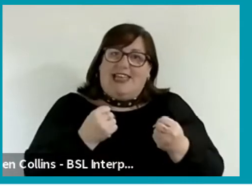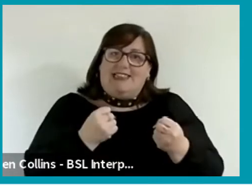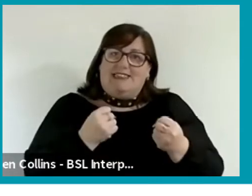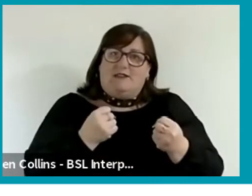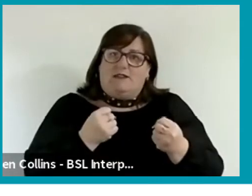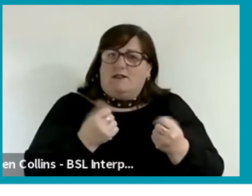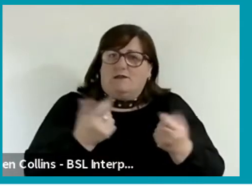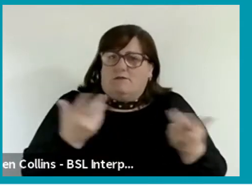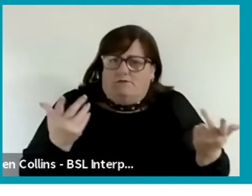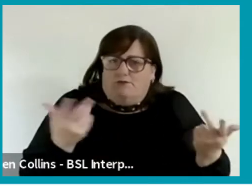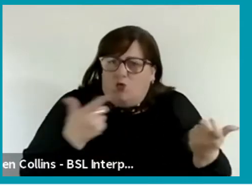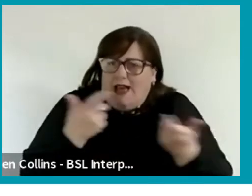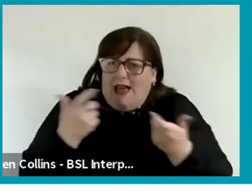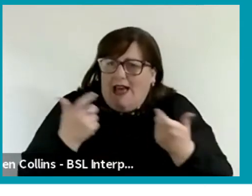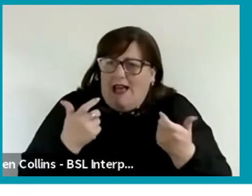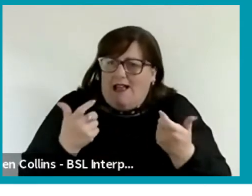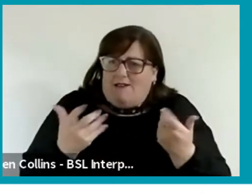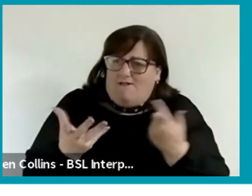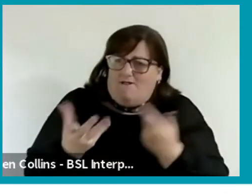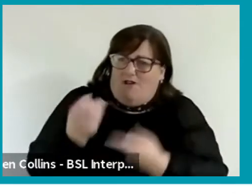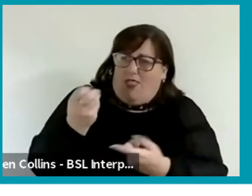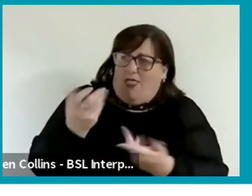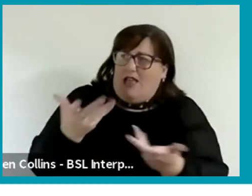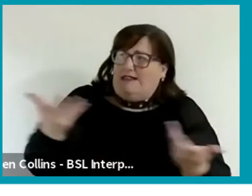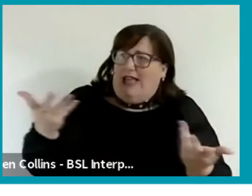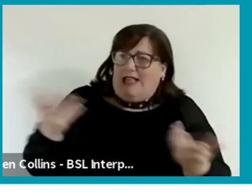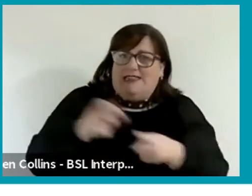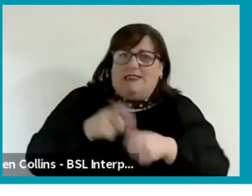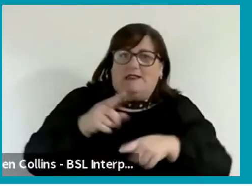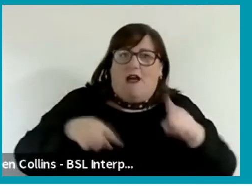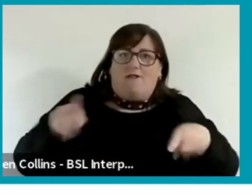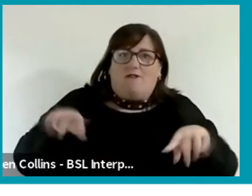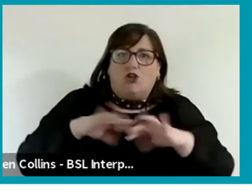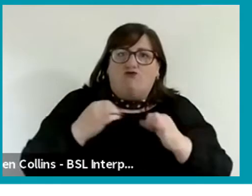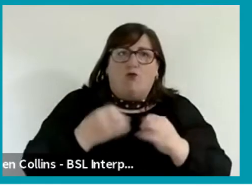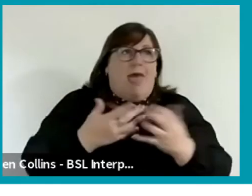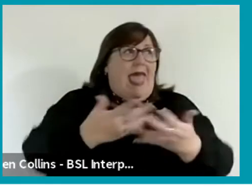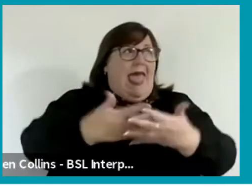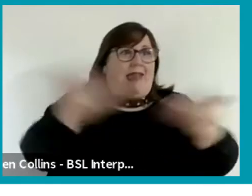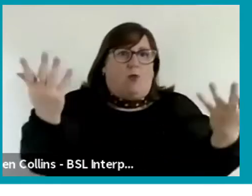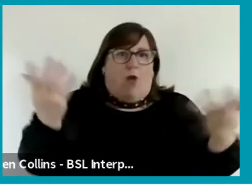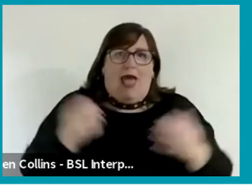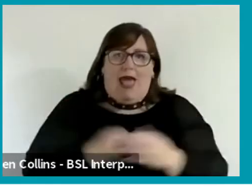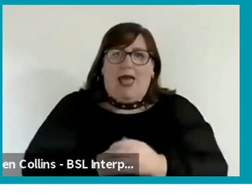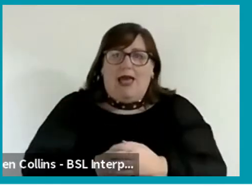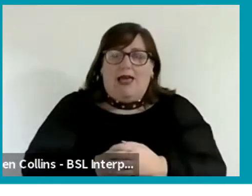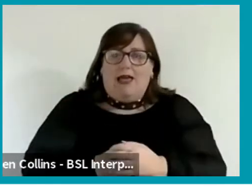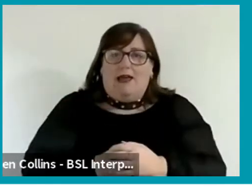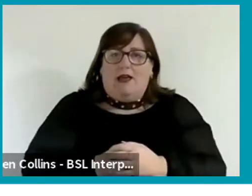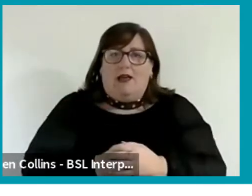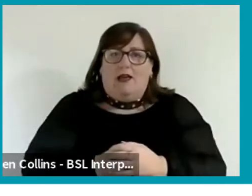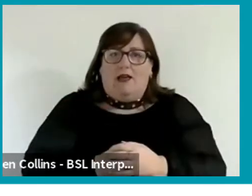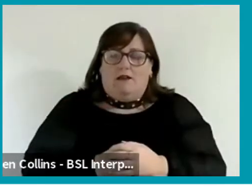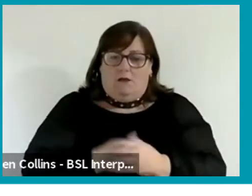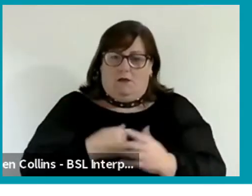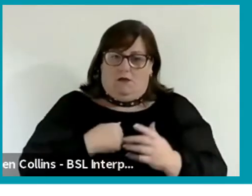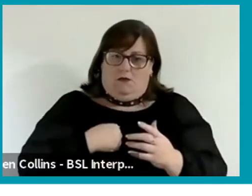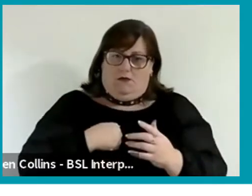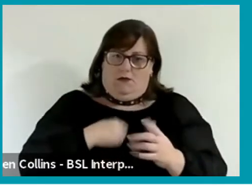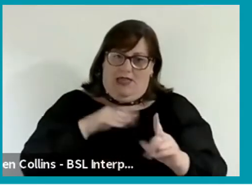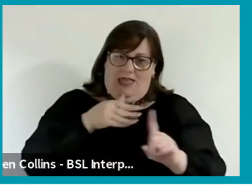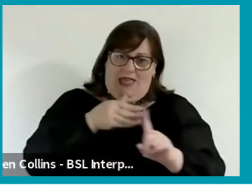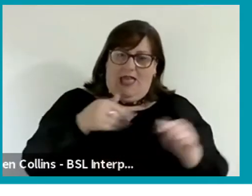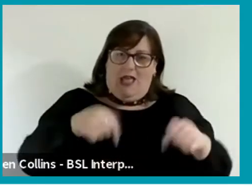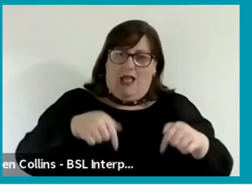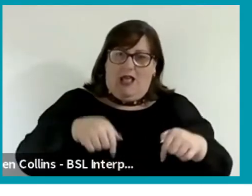people from anywhere. So, what we're doing here is really ensuring that we